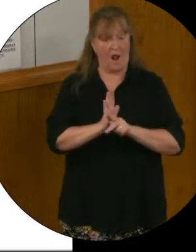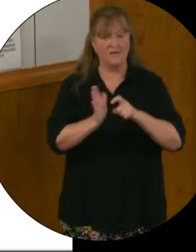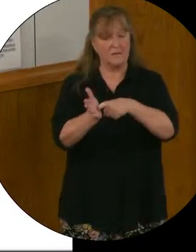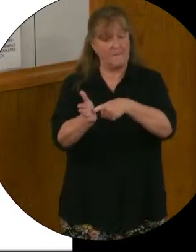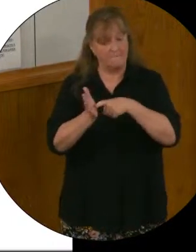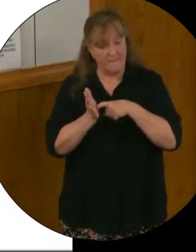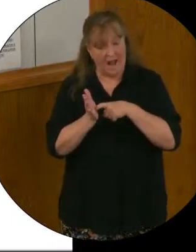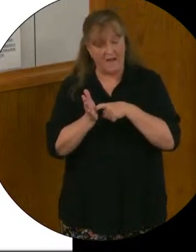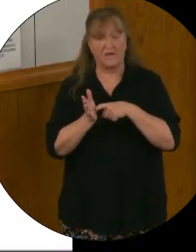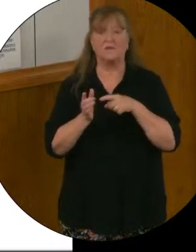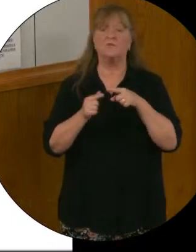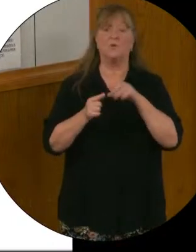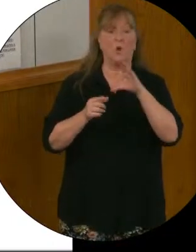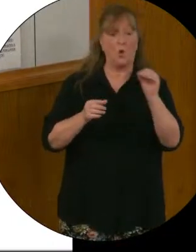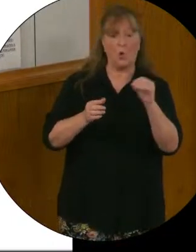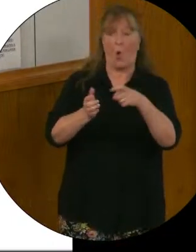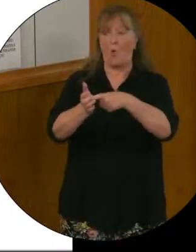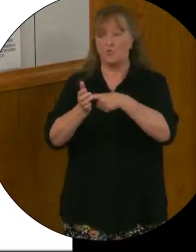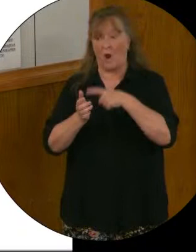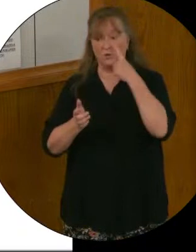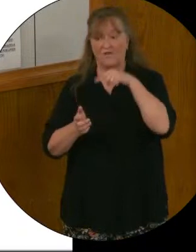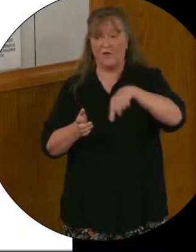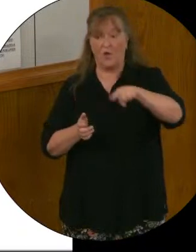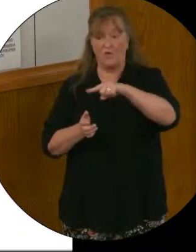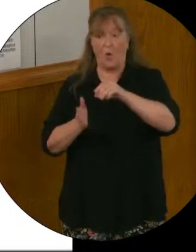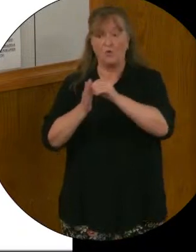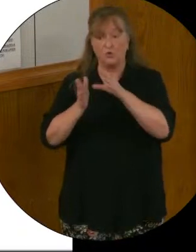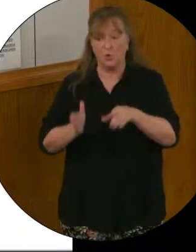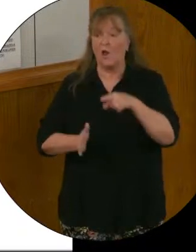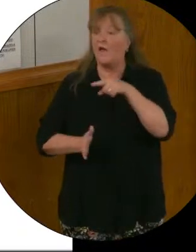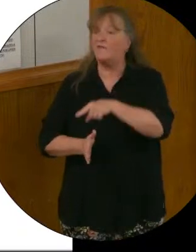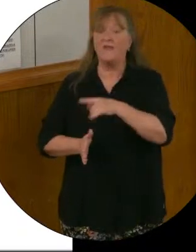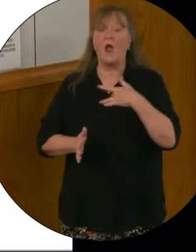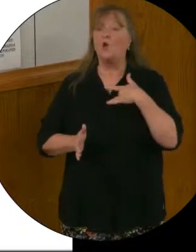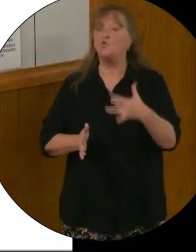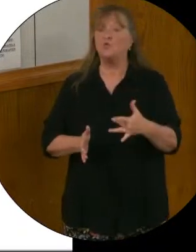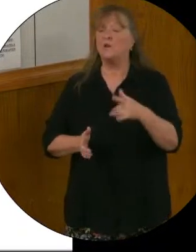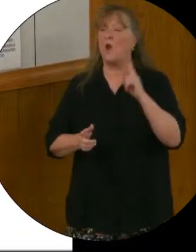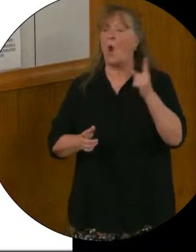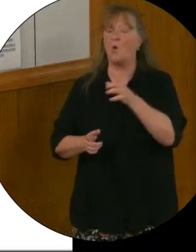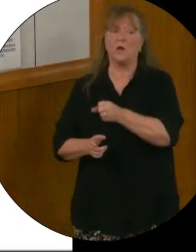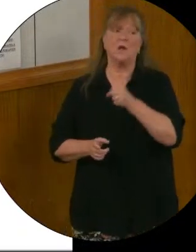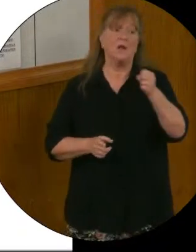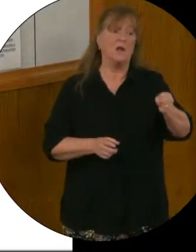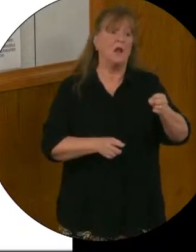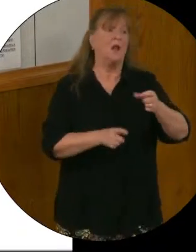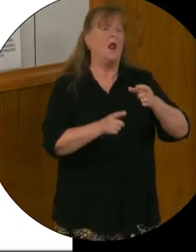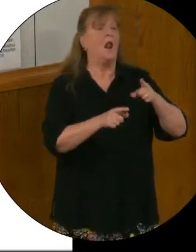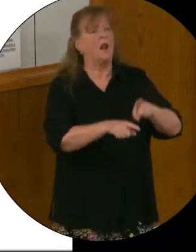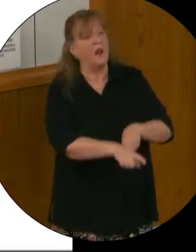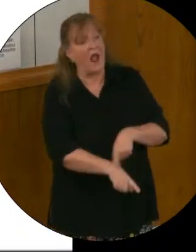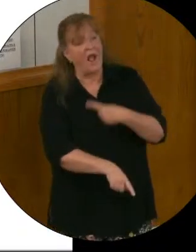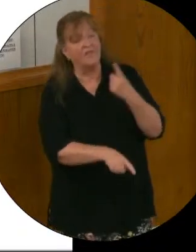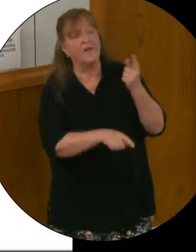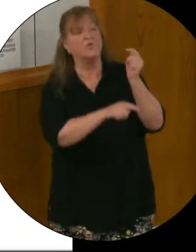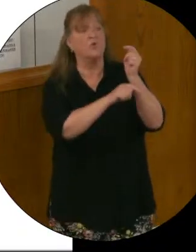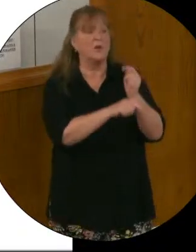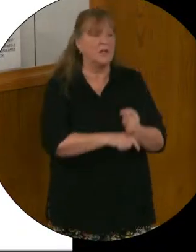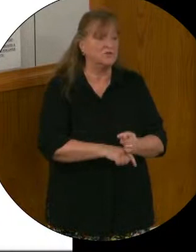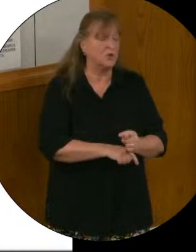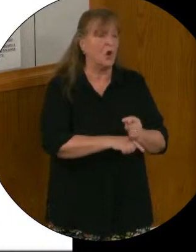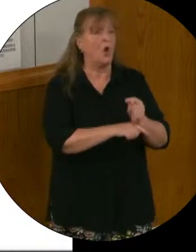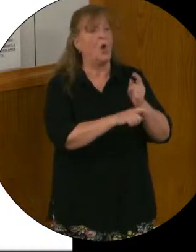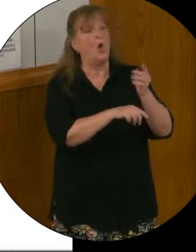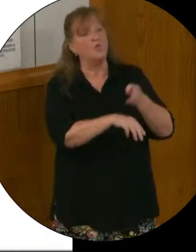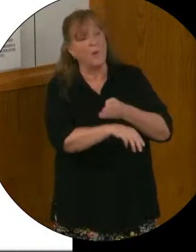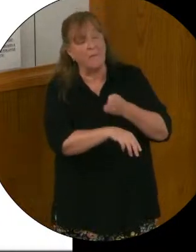of co-requisite support for students that would traditionally place in lengthy, unsuccessful models of traditional